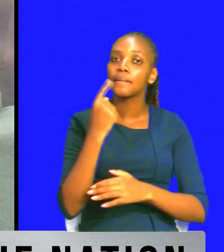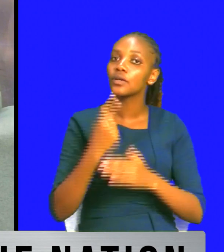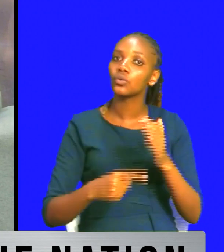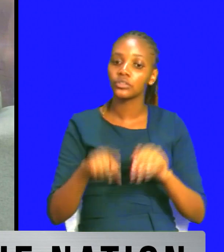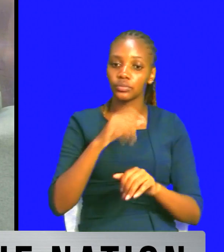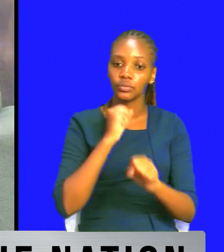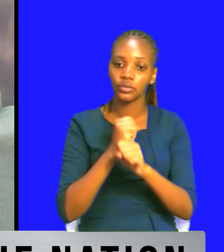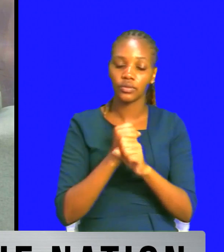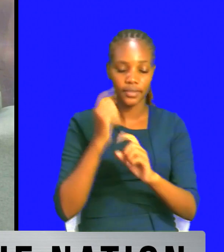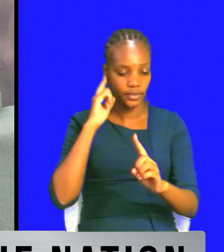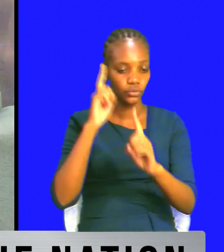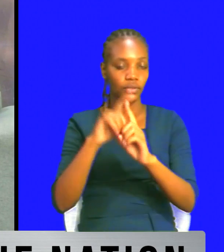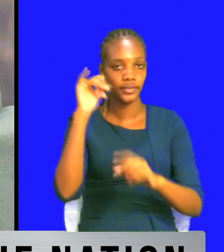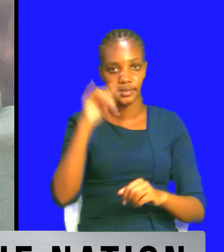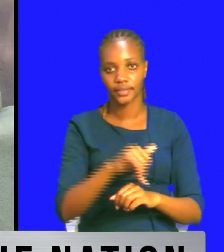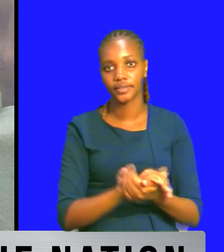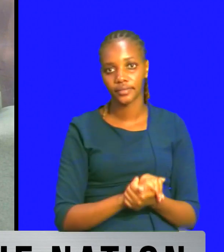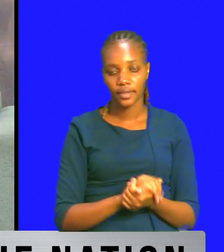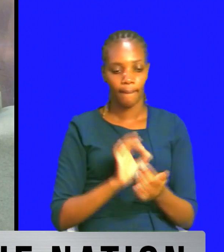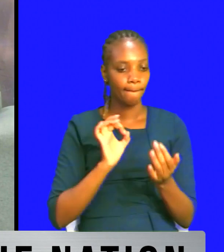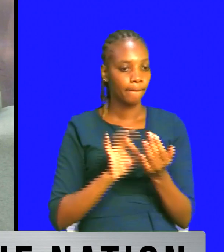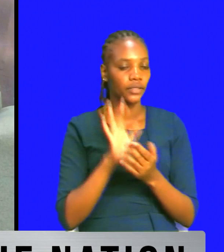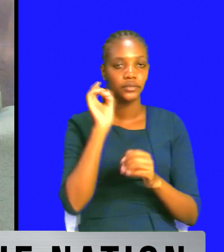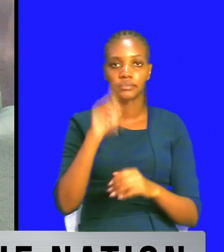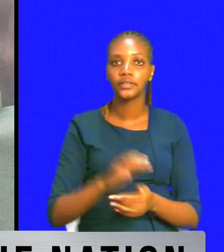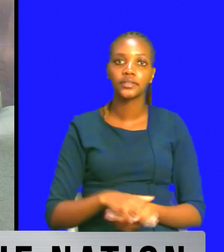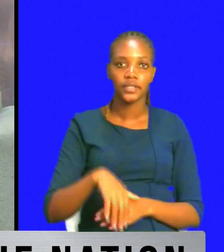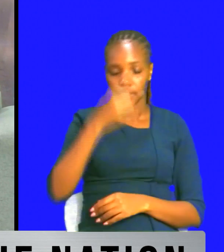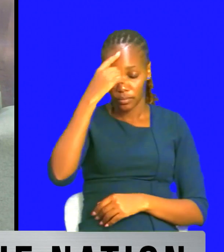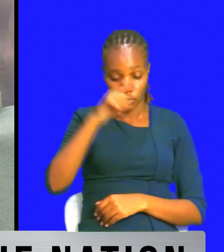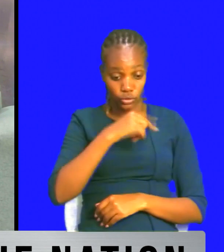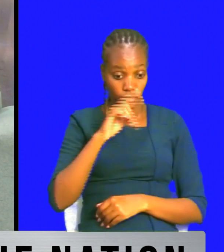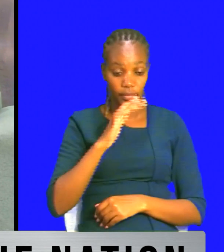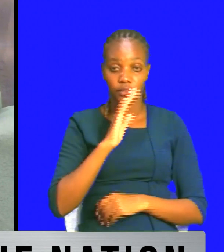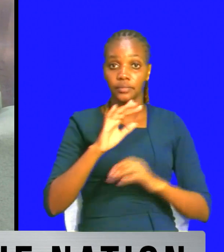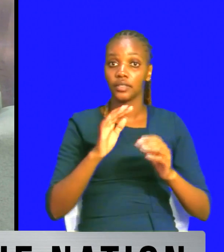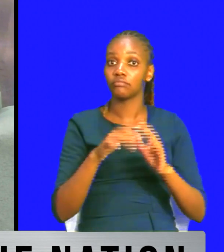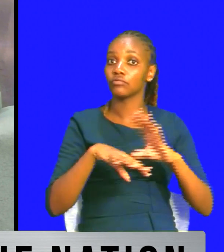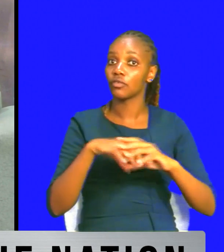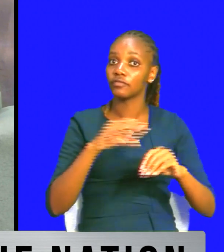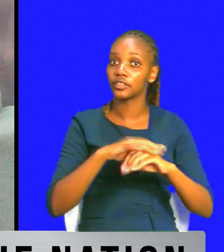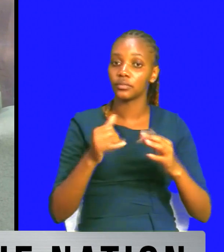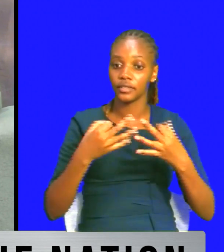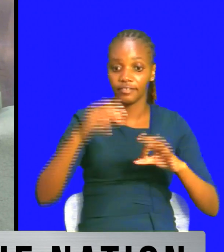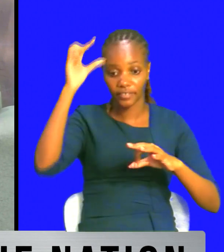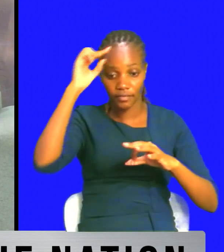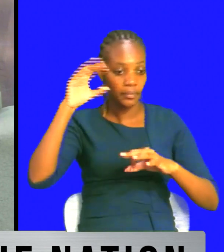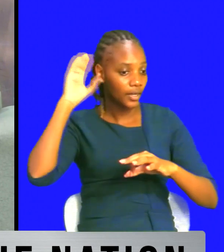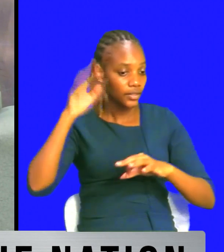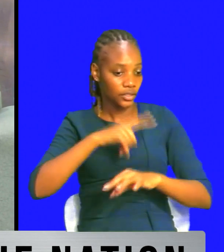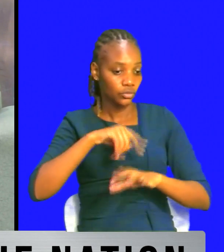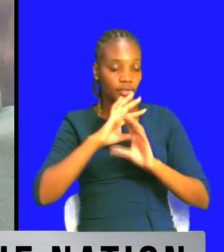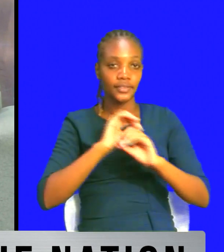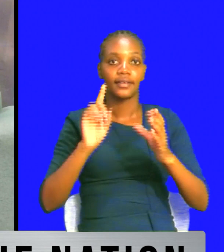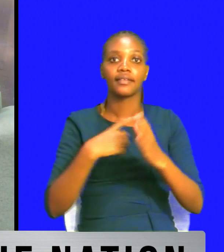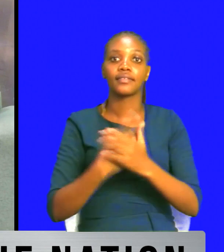are working towards that. Okay. Because we have to be comfortable, and if the government and the executive does not want to listen to us, then that is where